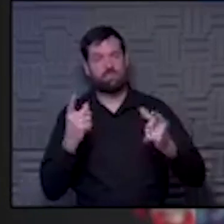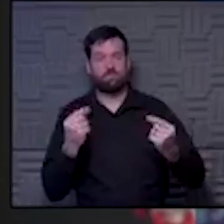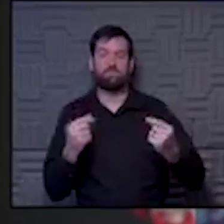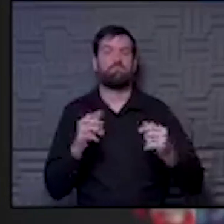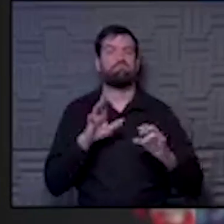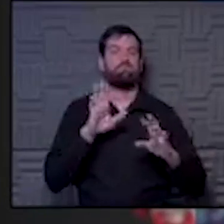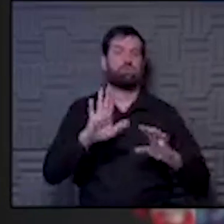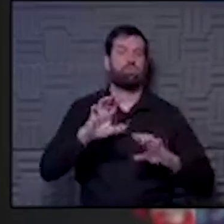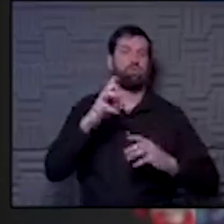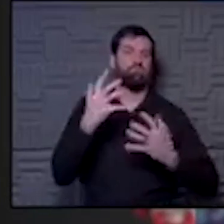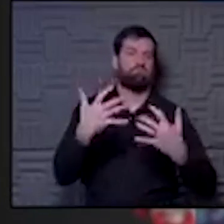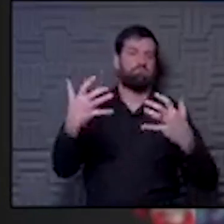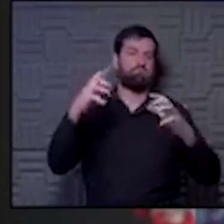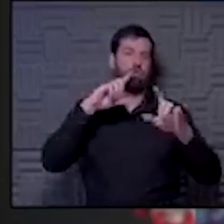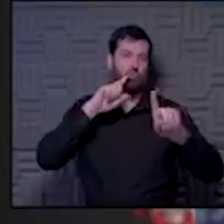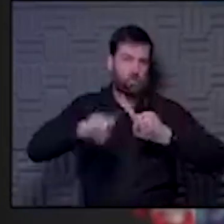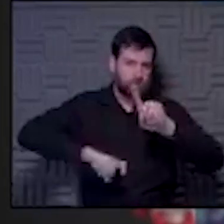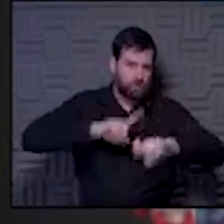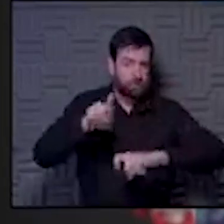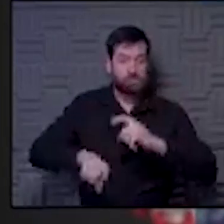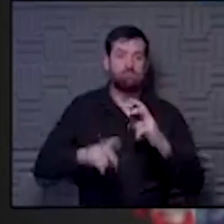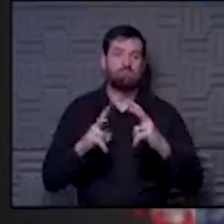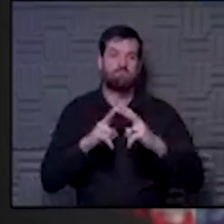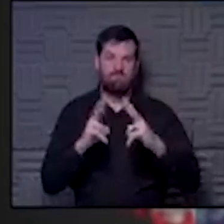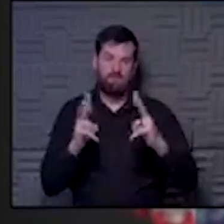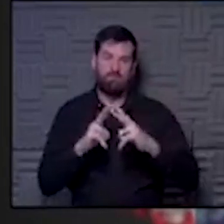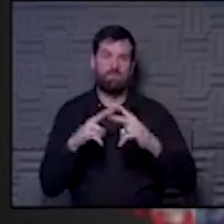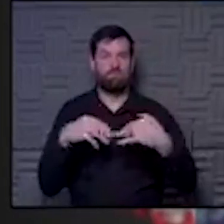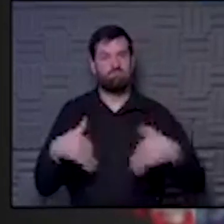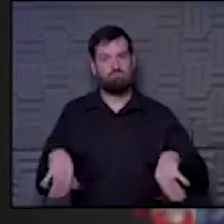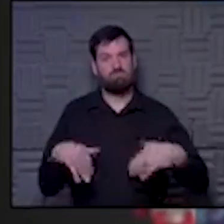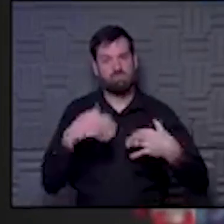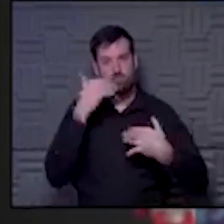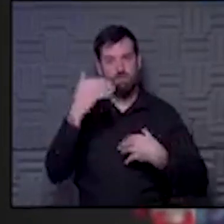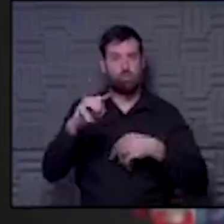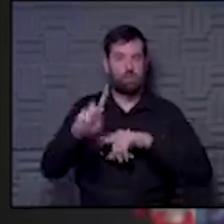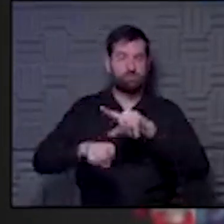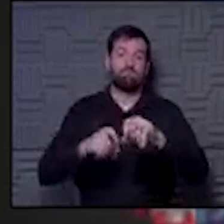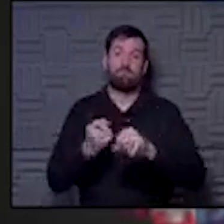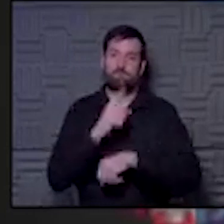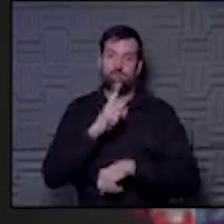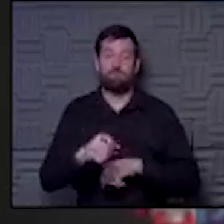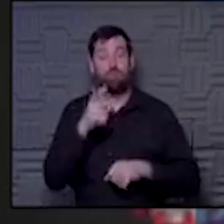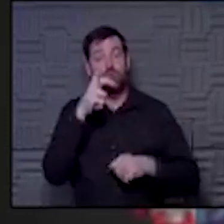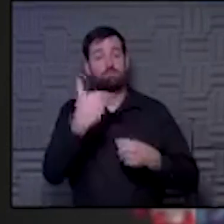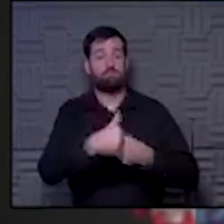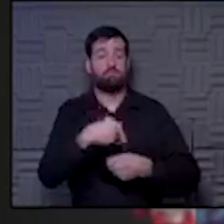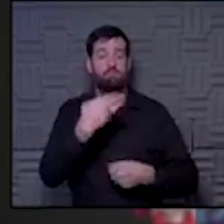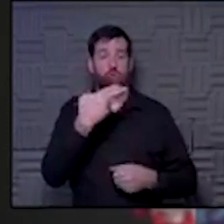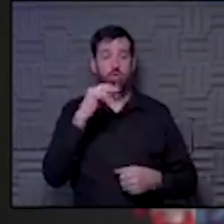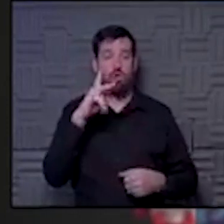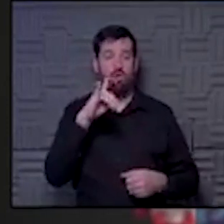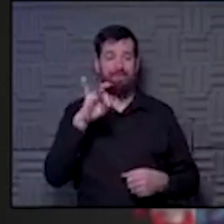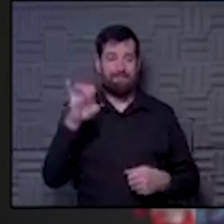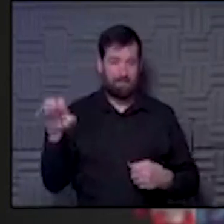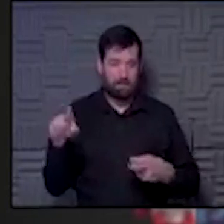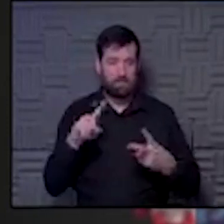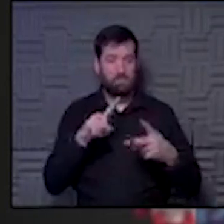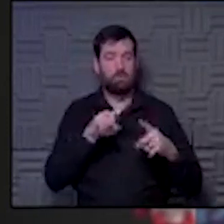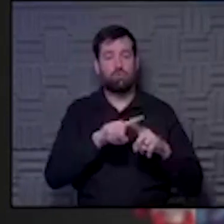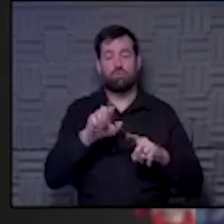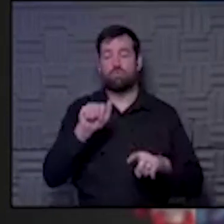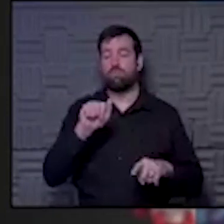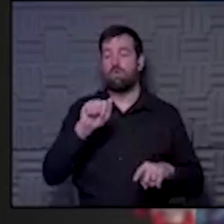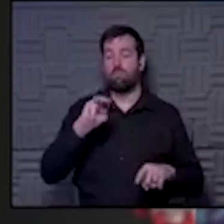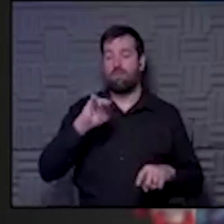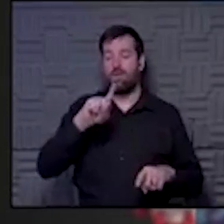your questions from the week. There are some very thoughtful questions out there. We want to make sure we get to those. And we'll be joined, of course, by Hawkeye and I, along with Amanda